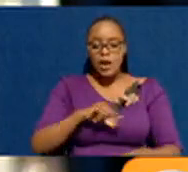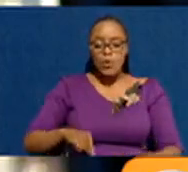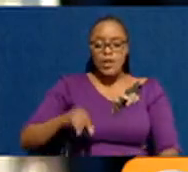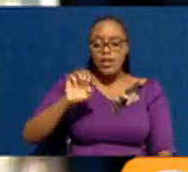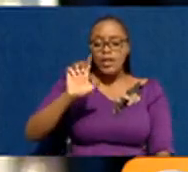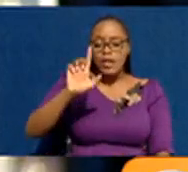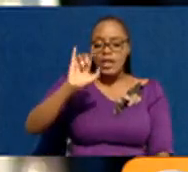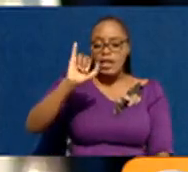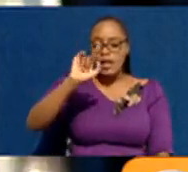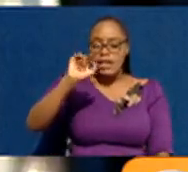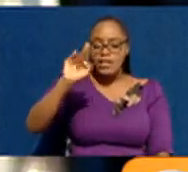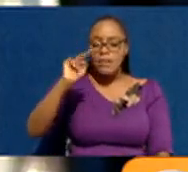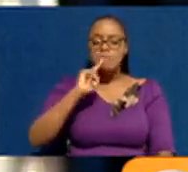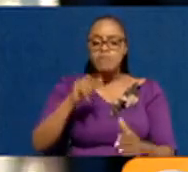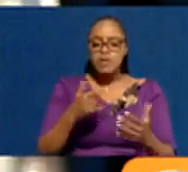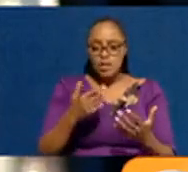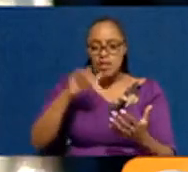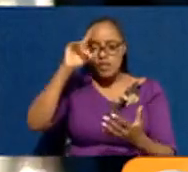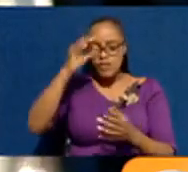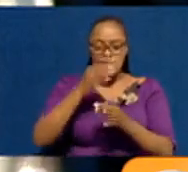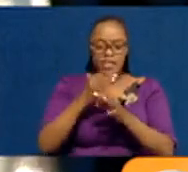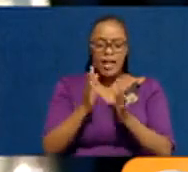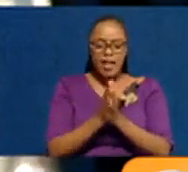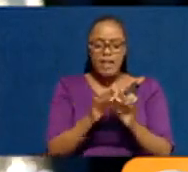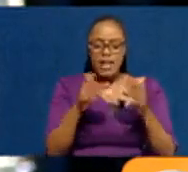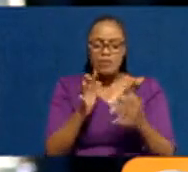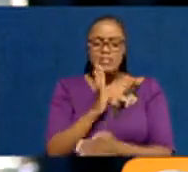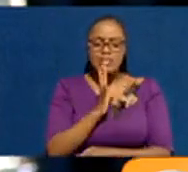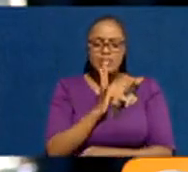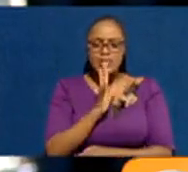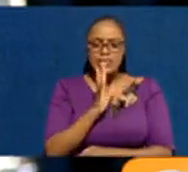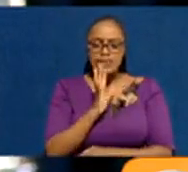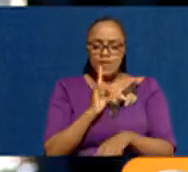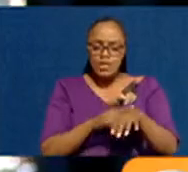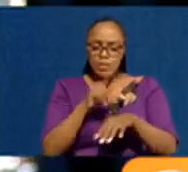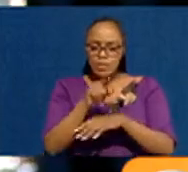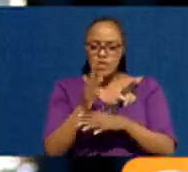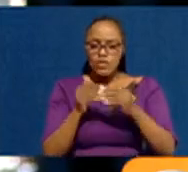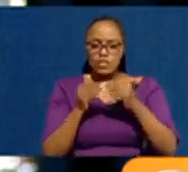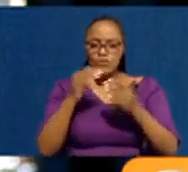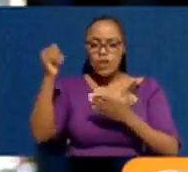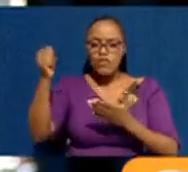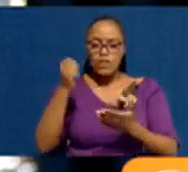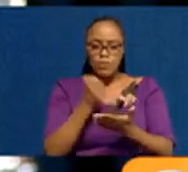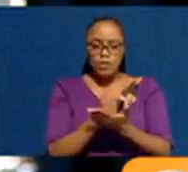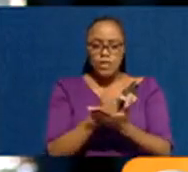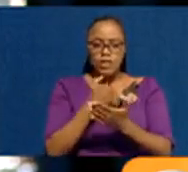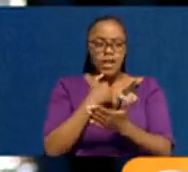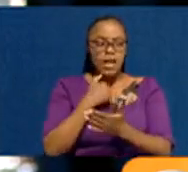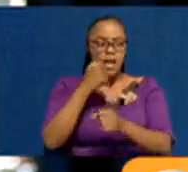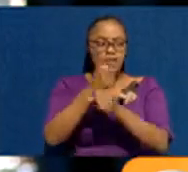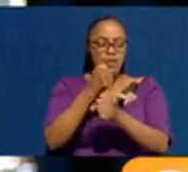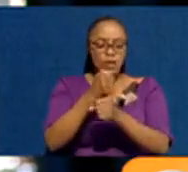faith in God was evident in her life and in her utterances. During her reign, she appointed 7 Archbishops of